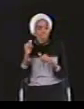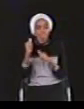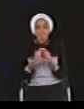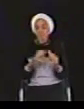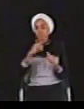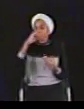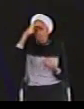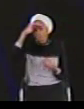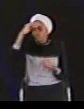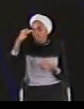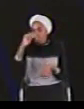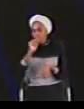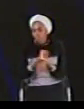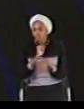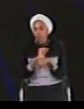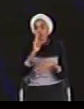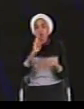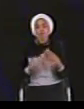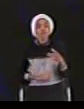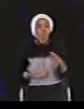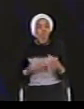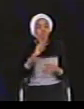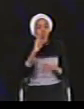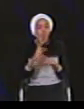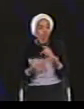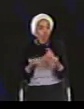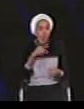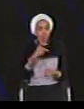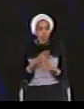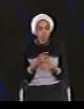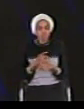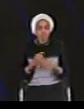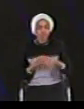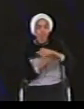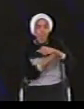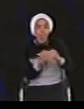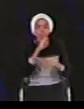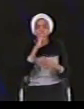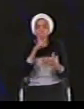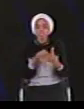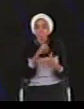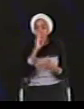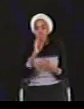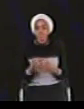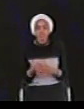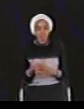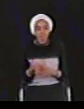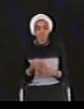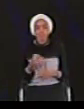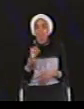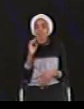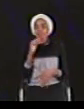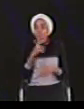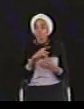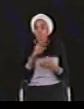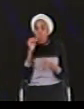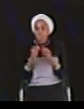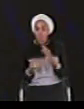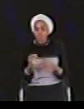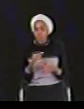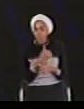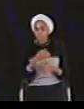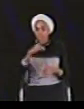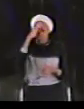work of what sort it is. Verse 14. If any man's